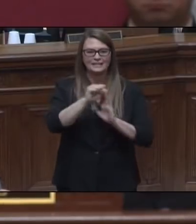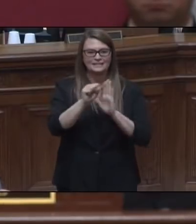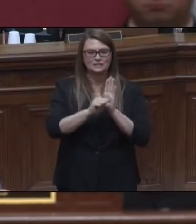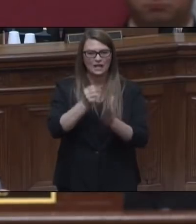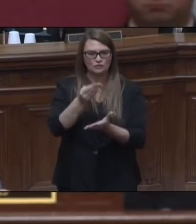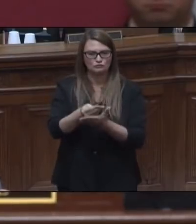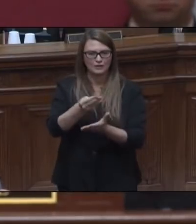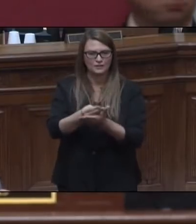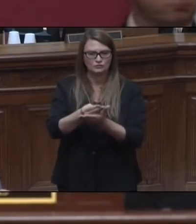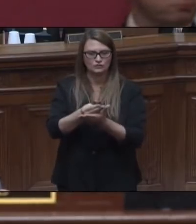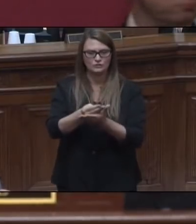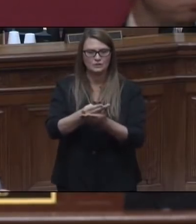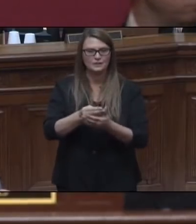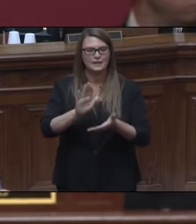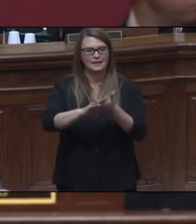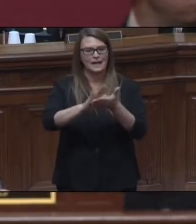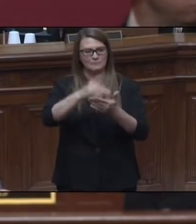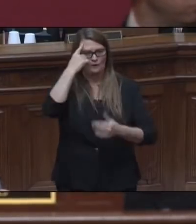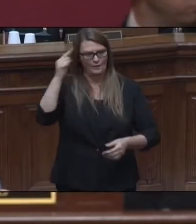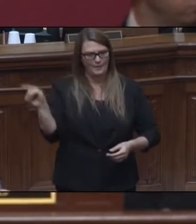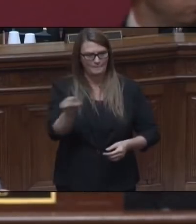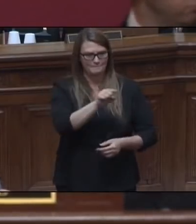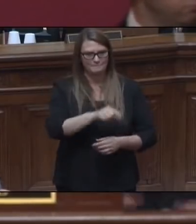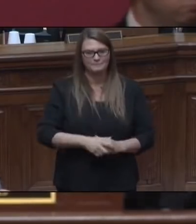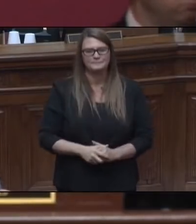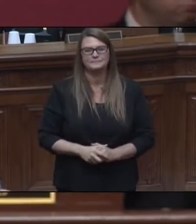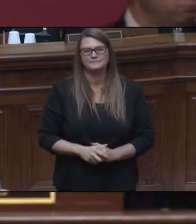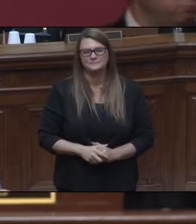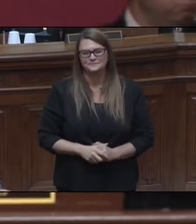Treasurer, Riley Moore. Give them a big round of applause, please.